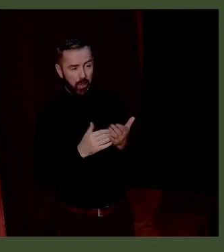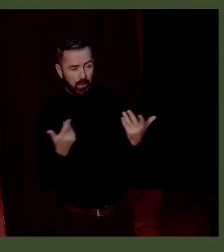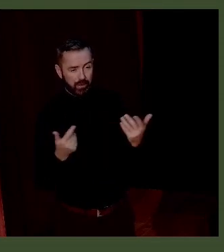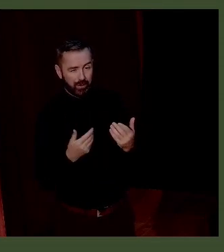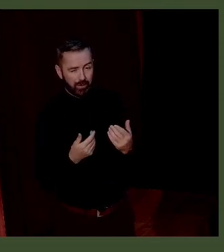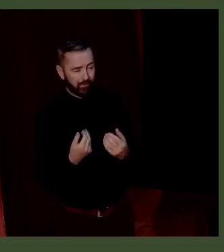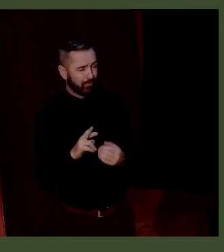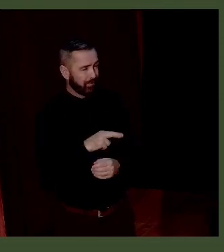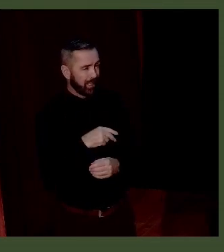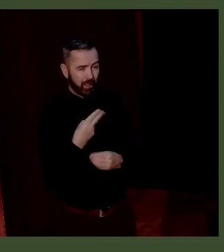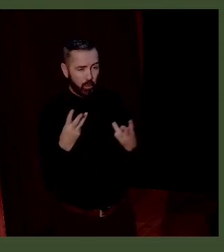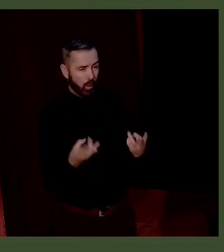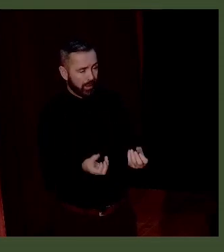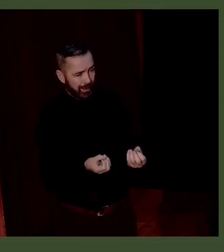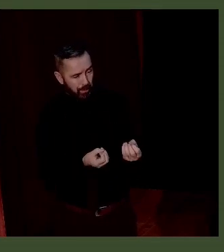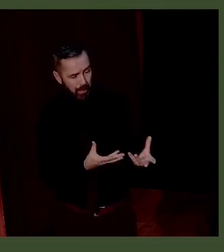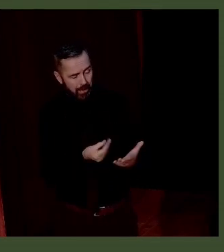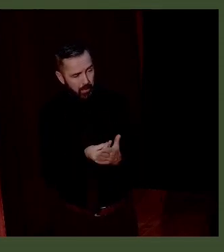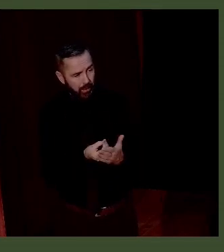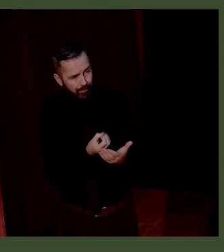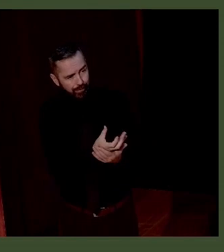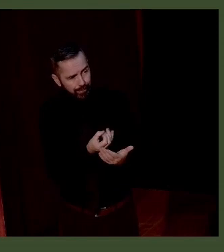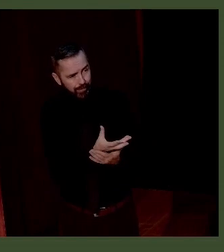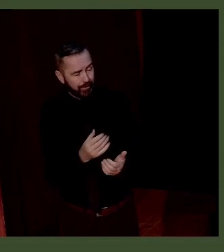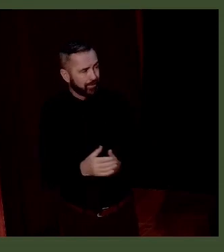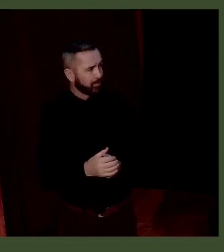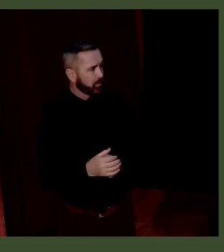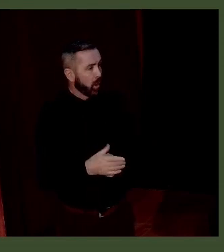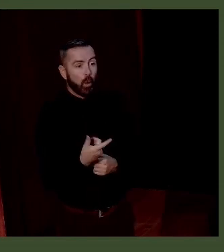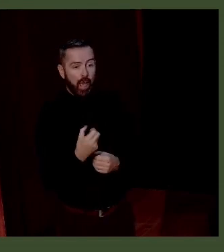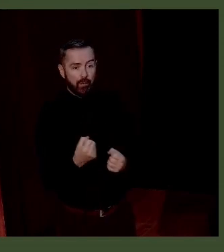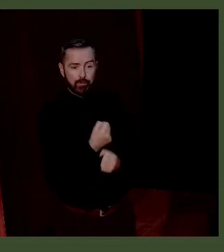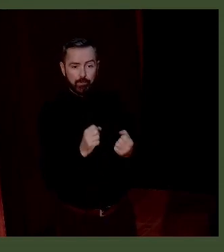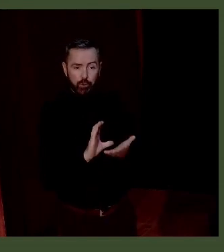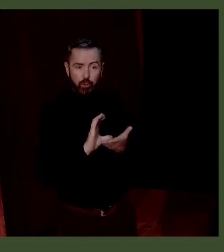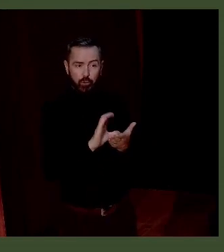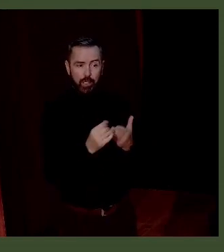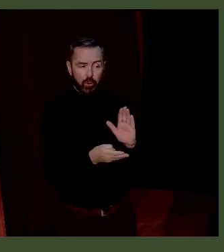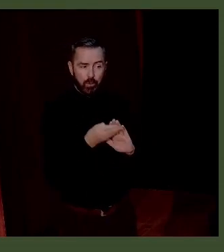to spend, the hospital sweepstake gave substantial grants towards building